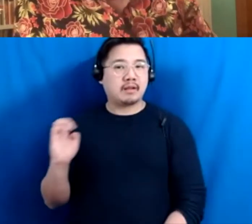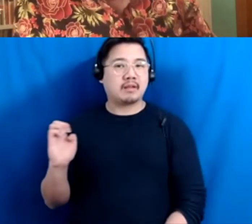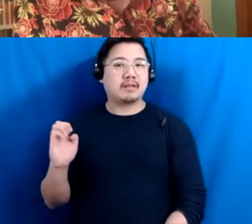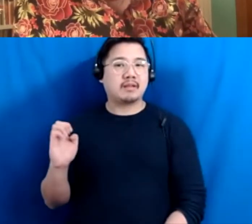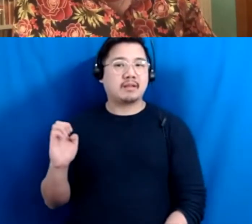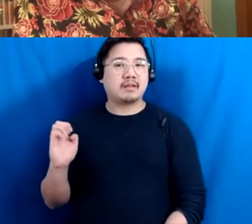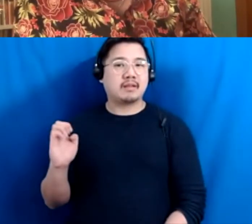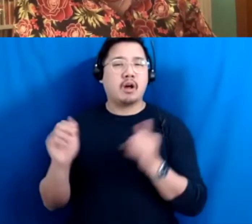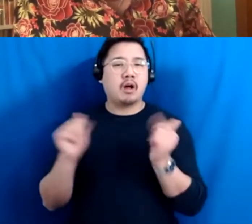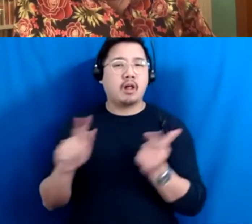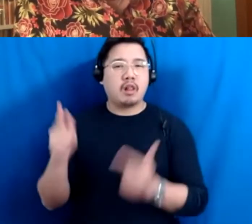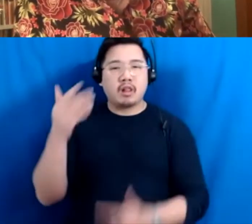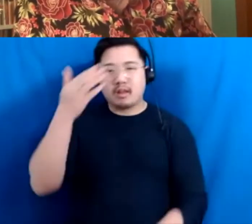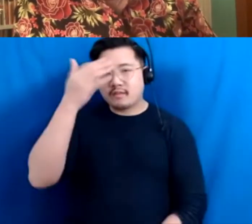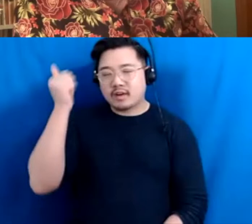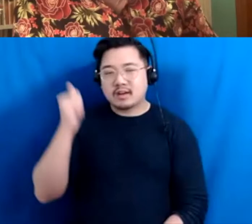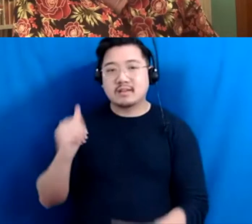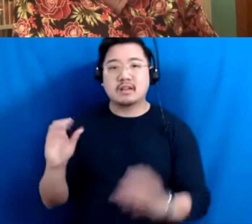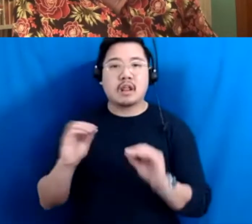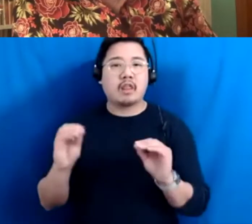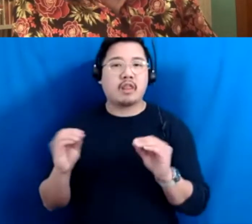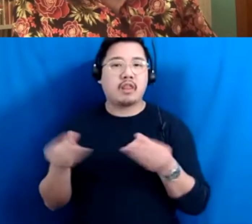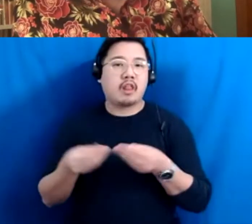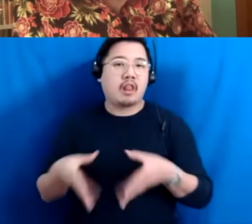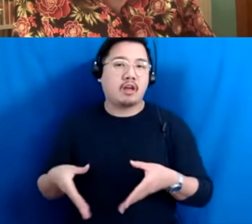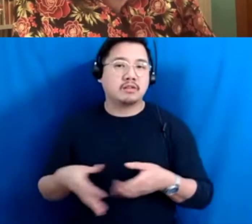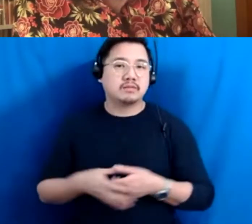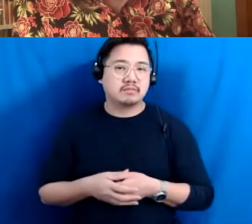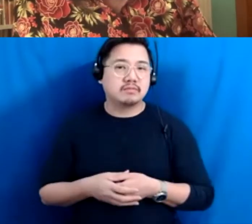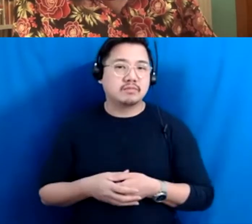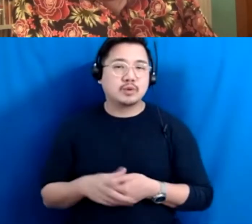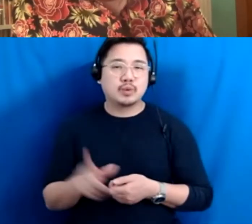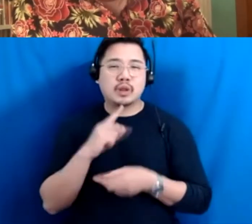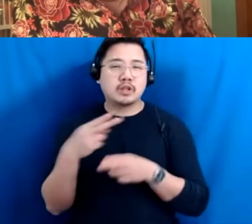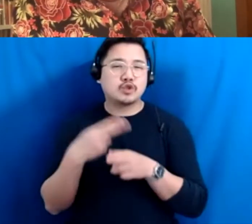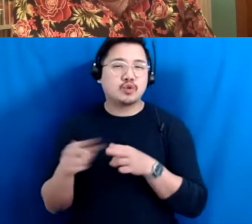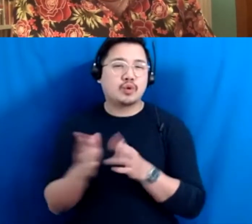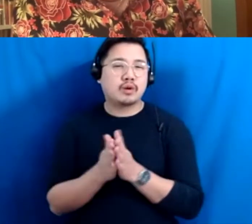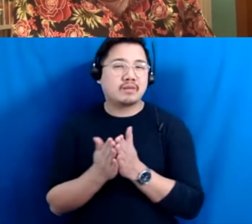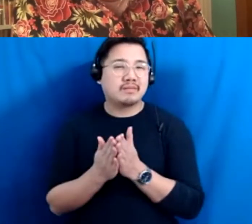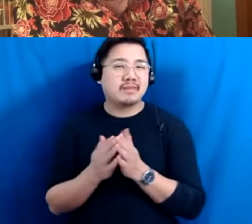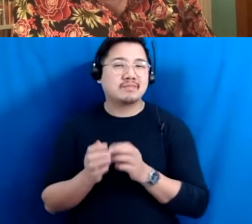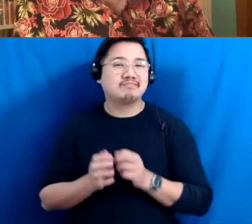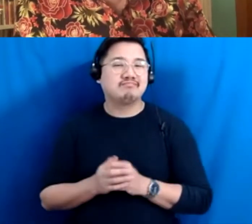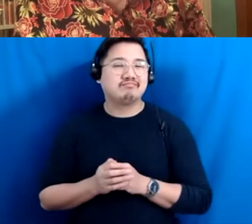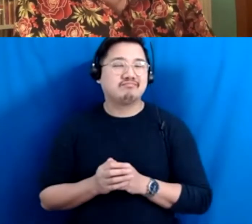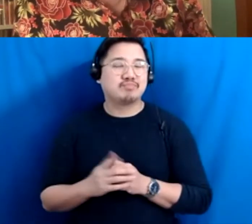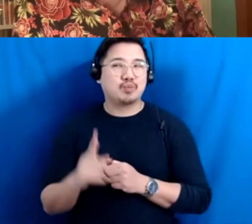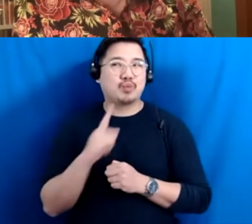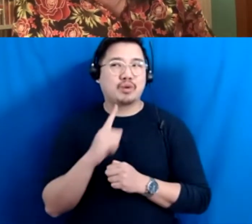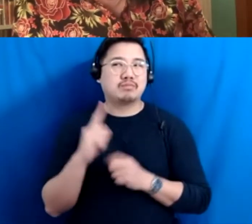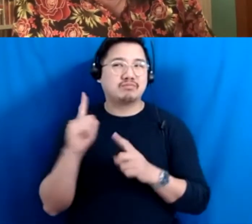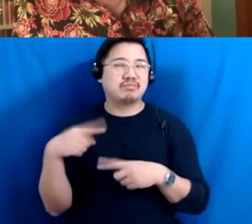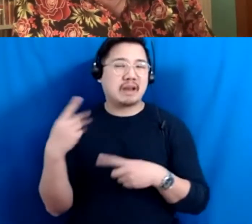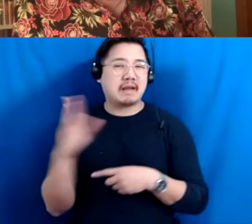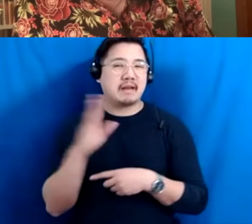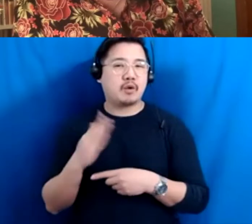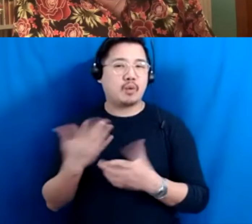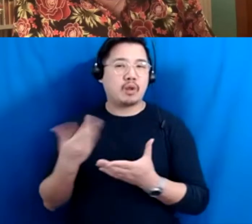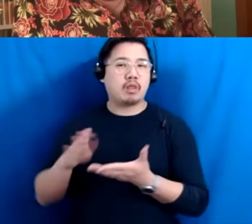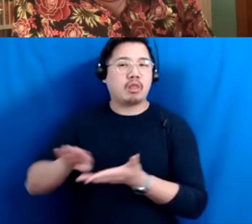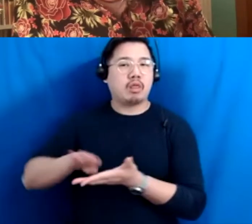Is Lost, and it's a short novel. And then this one, I never was tempted to put it aside after, I'd